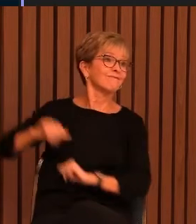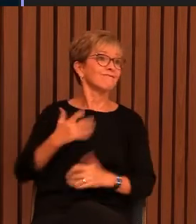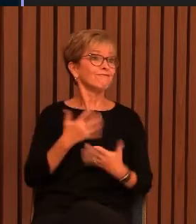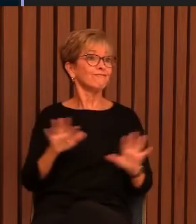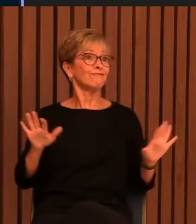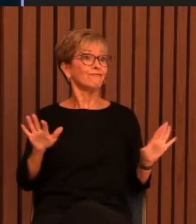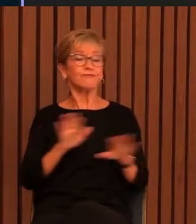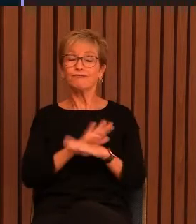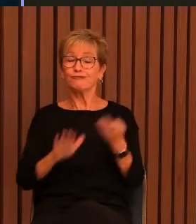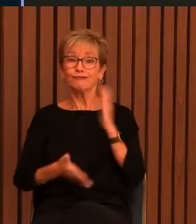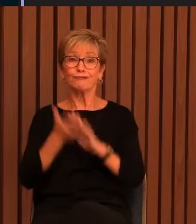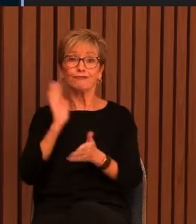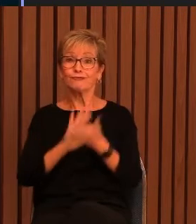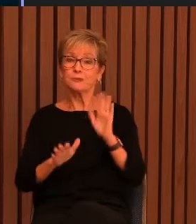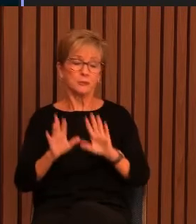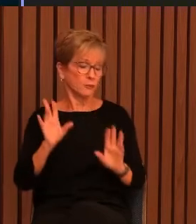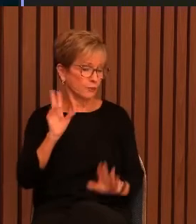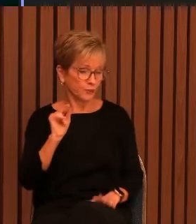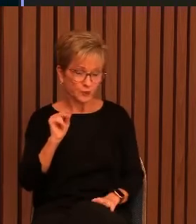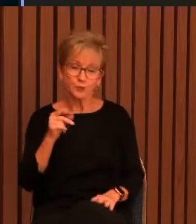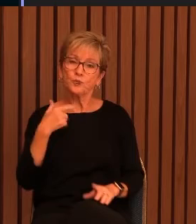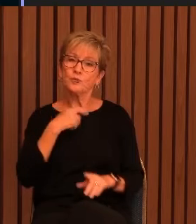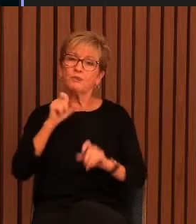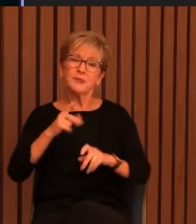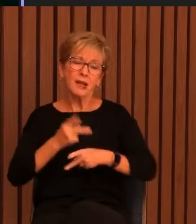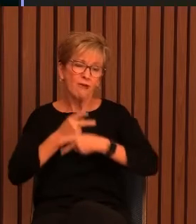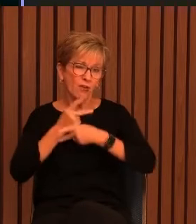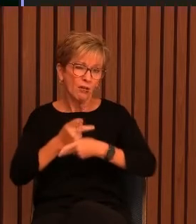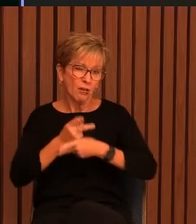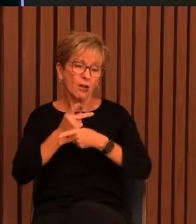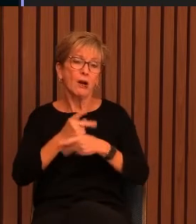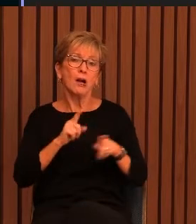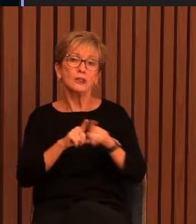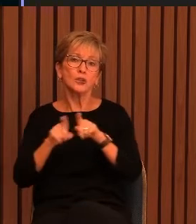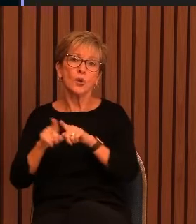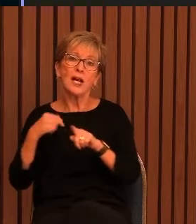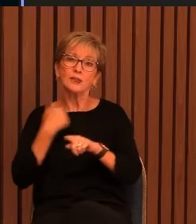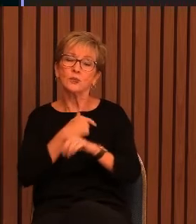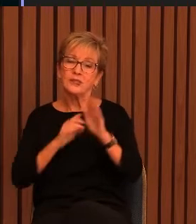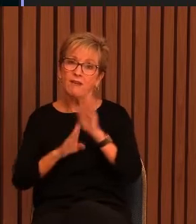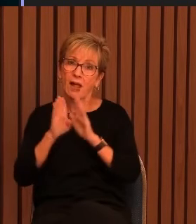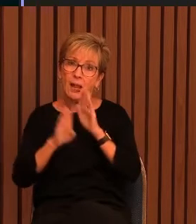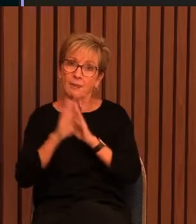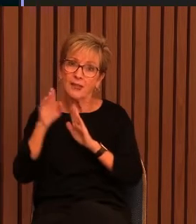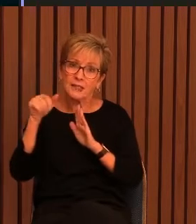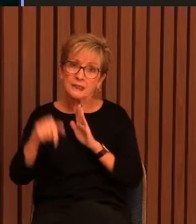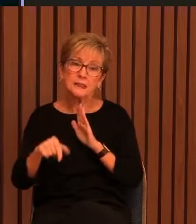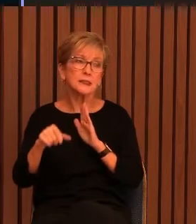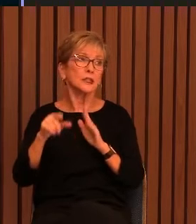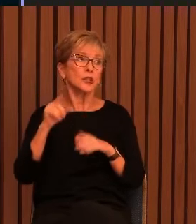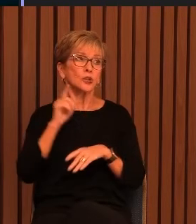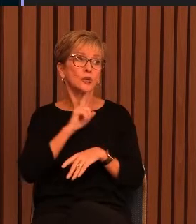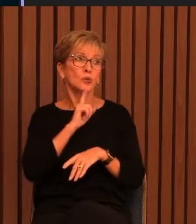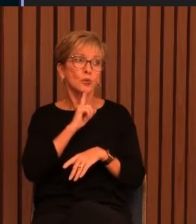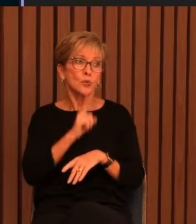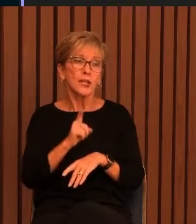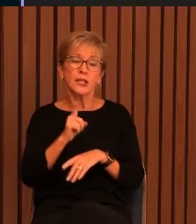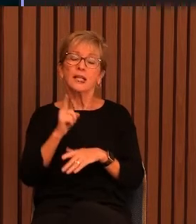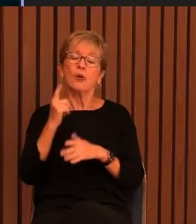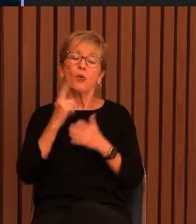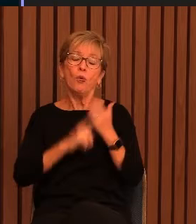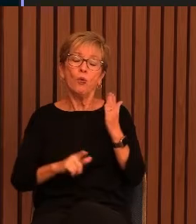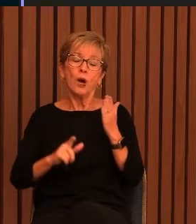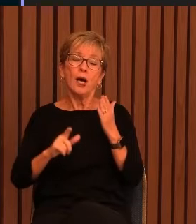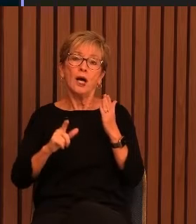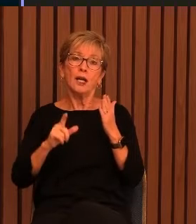has. I think we've got to be careful also as we're developing this, that with the deeper learning in the Kentucky